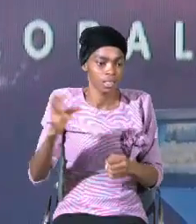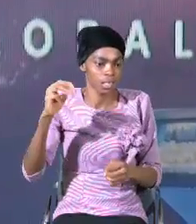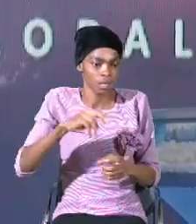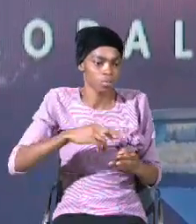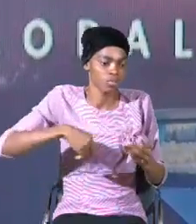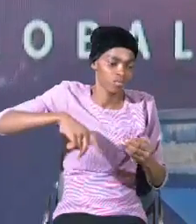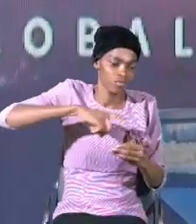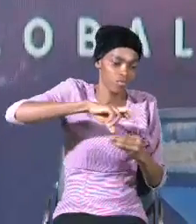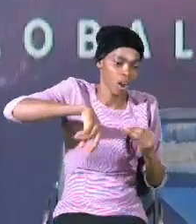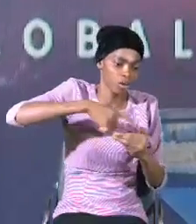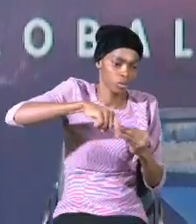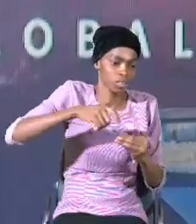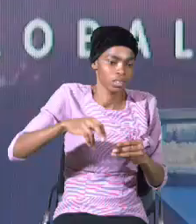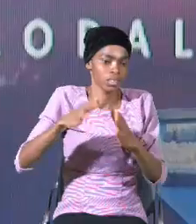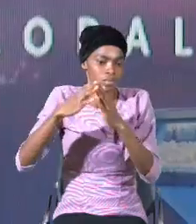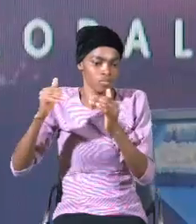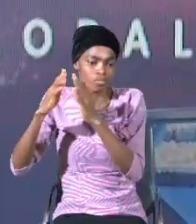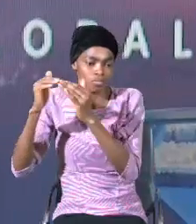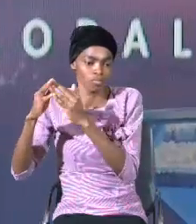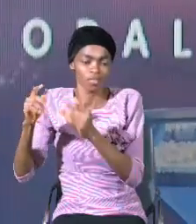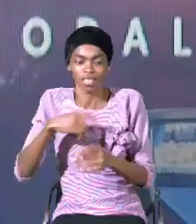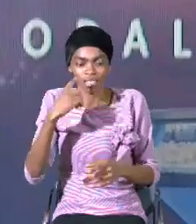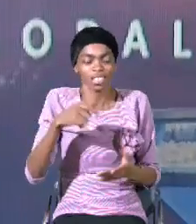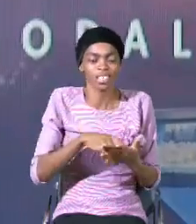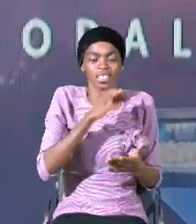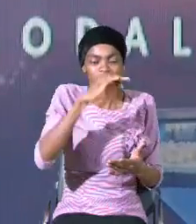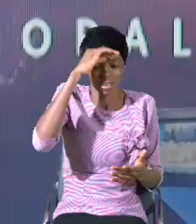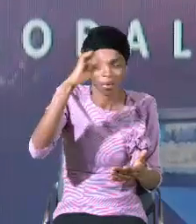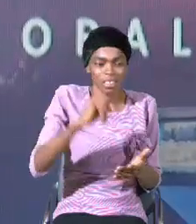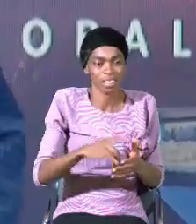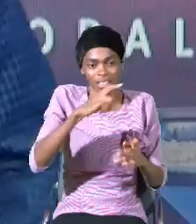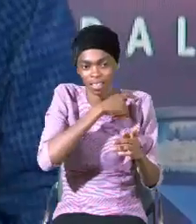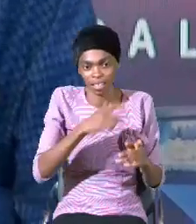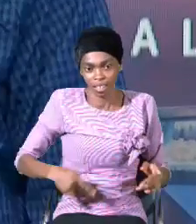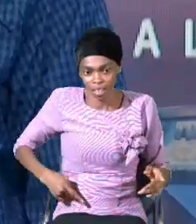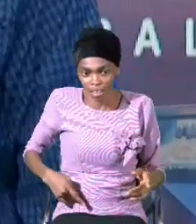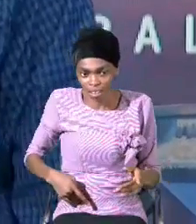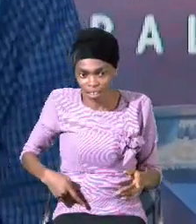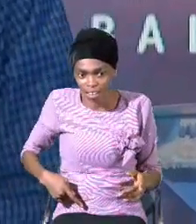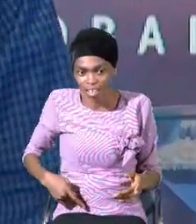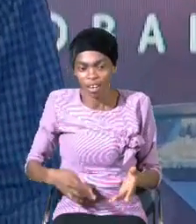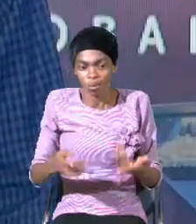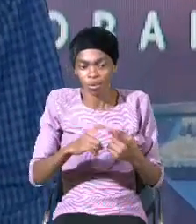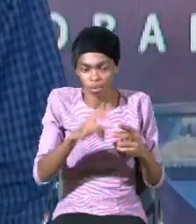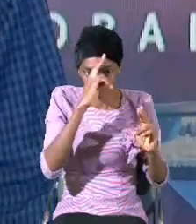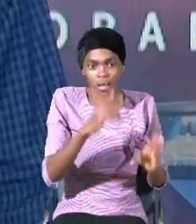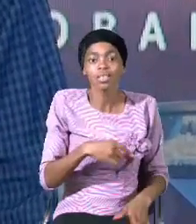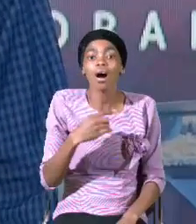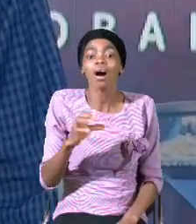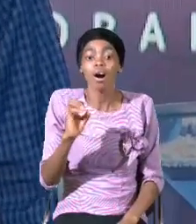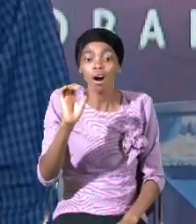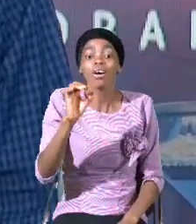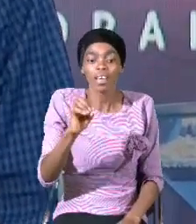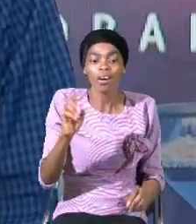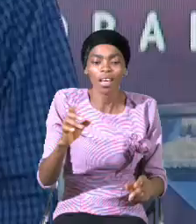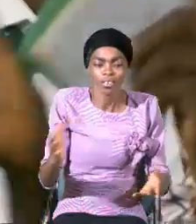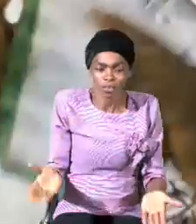decided to honor. And then he said to Haman, get up and do that for Mordecai, your